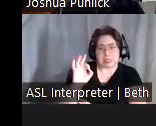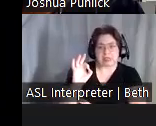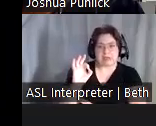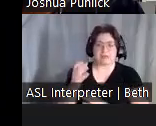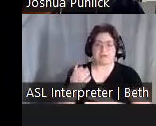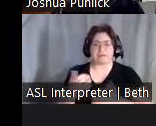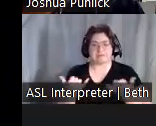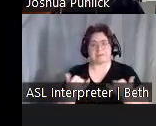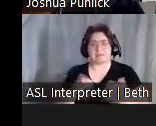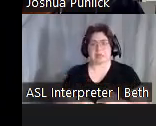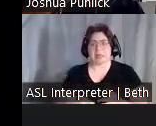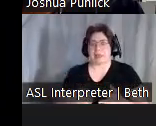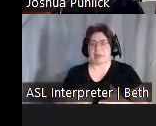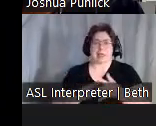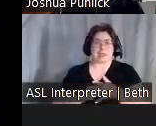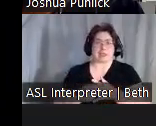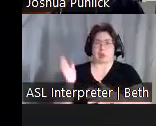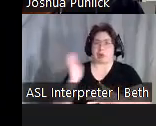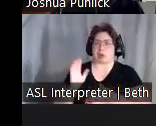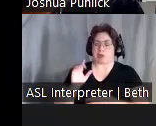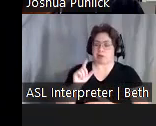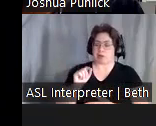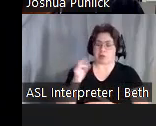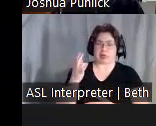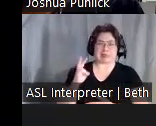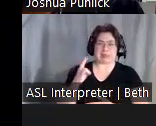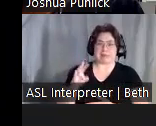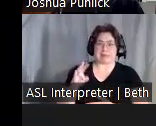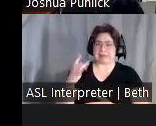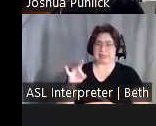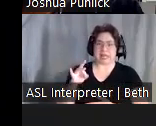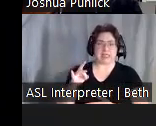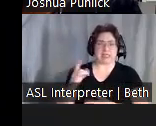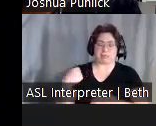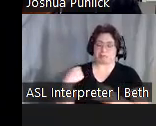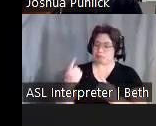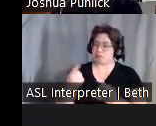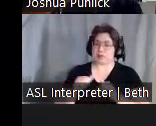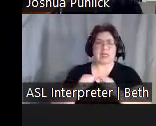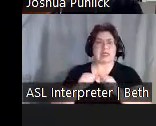2017, 2018, it's a continual process of